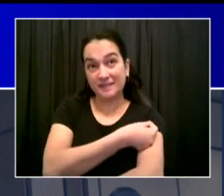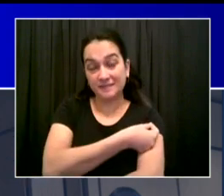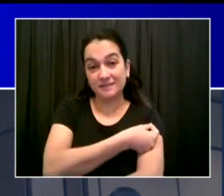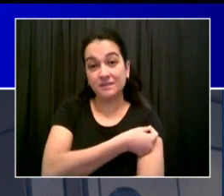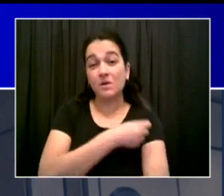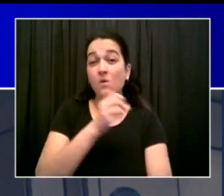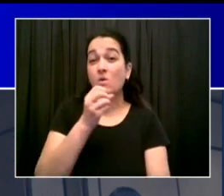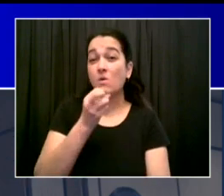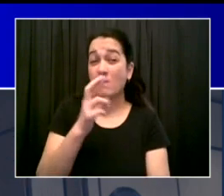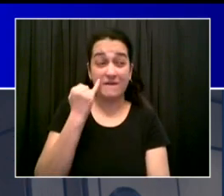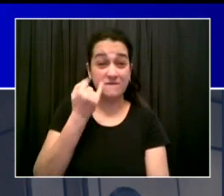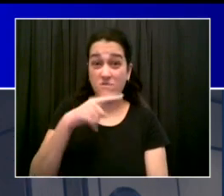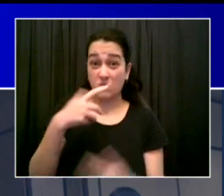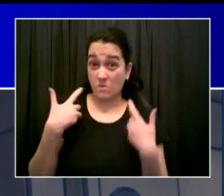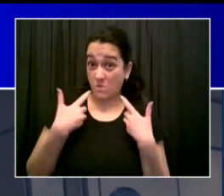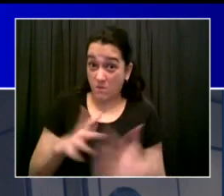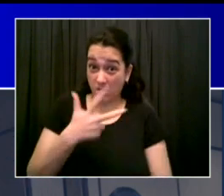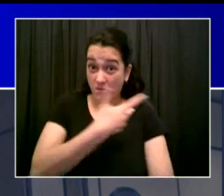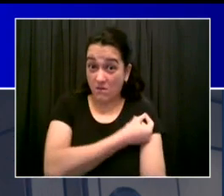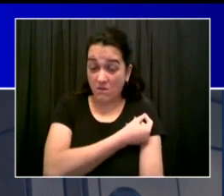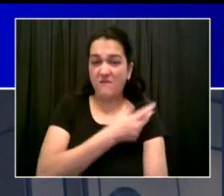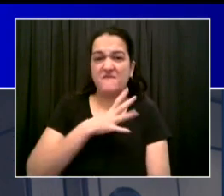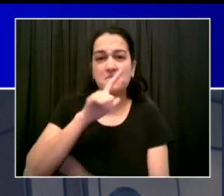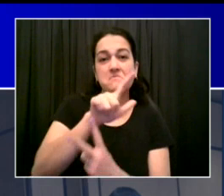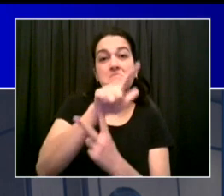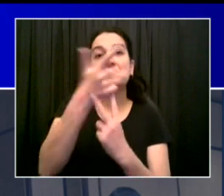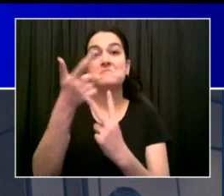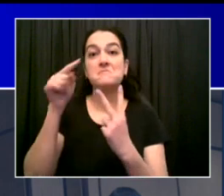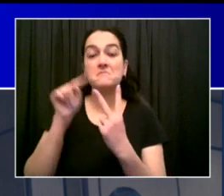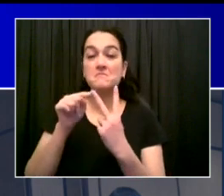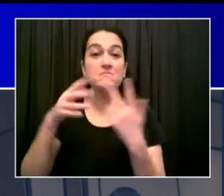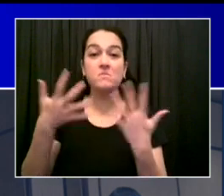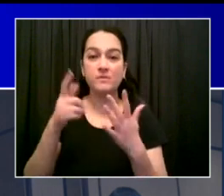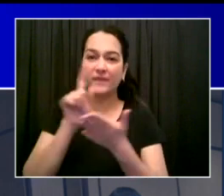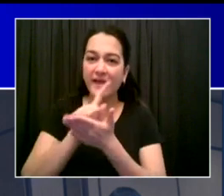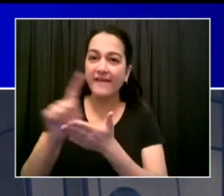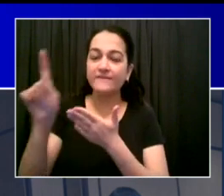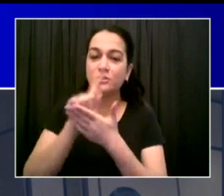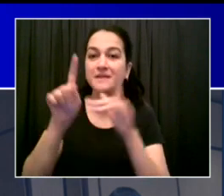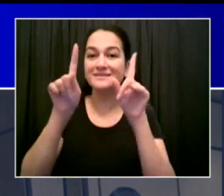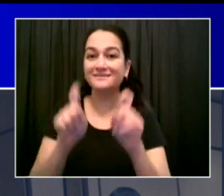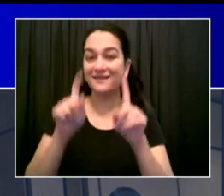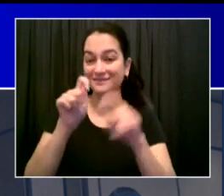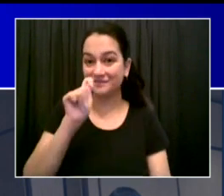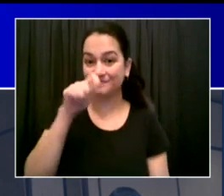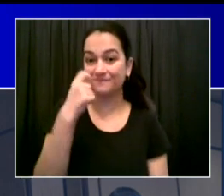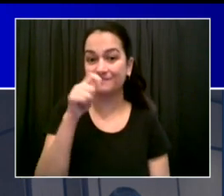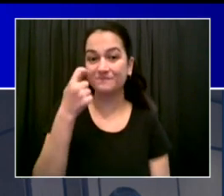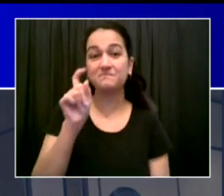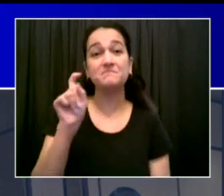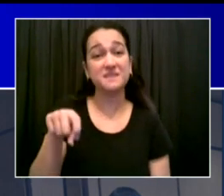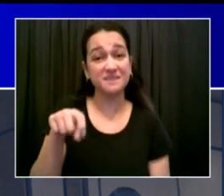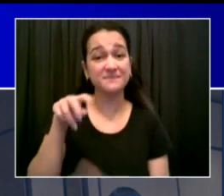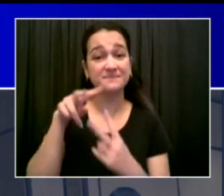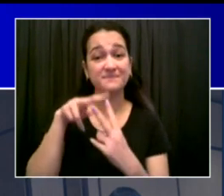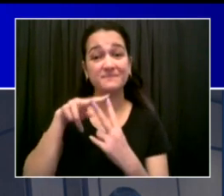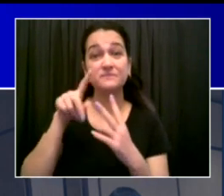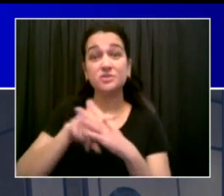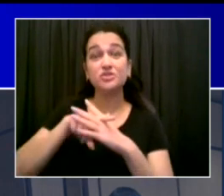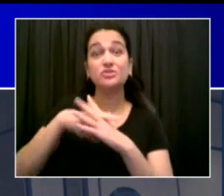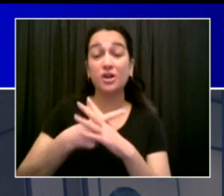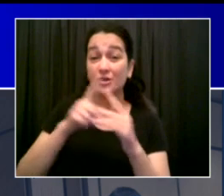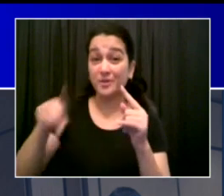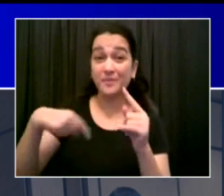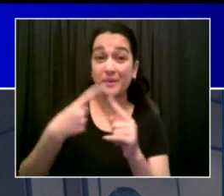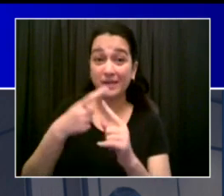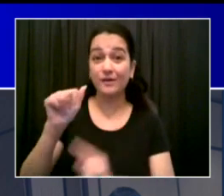All of our health and hospitals staff, all of our clinical workers for Department of Health. It's very clear, and